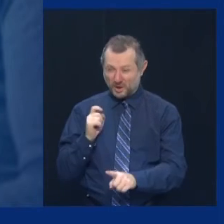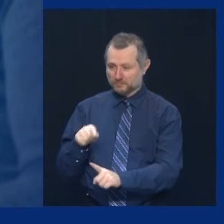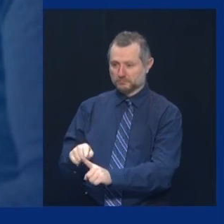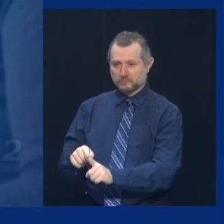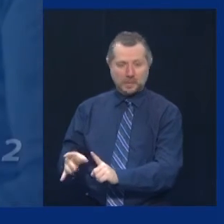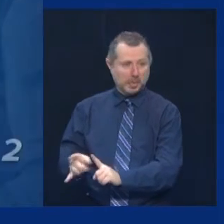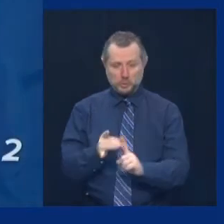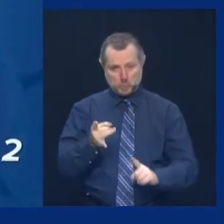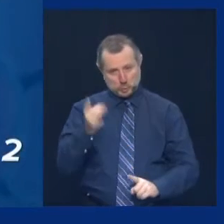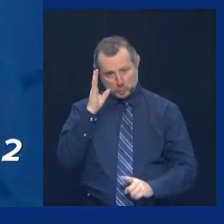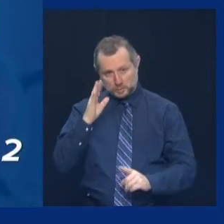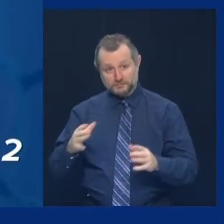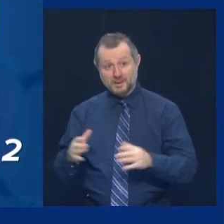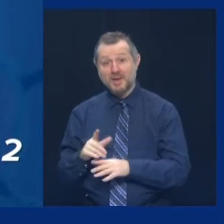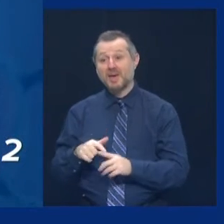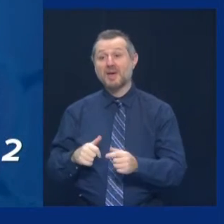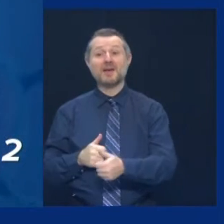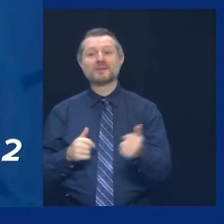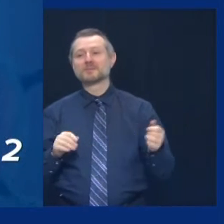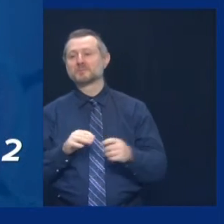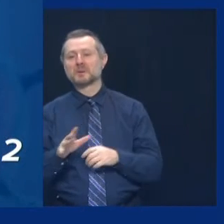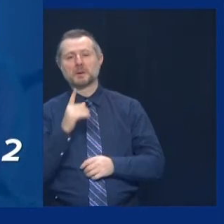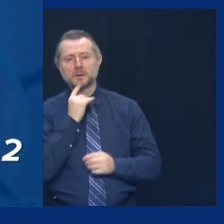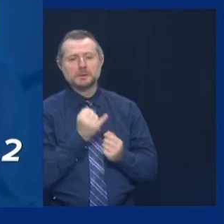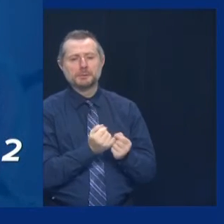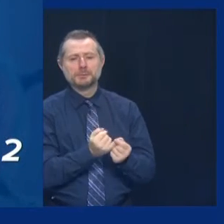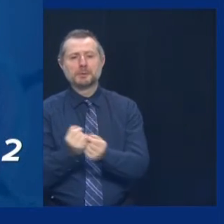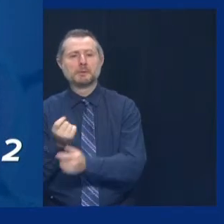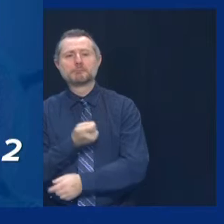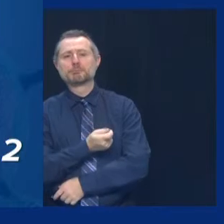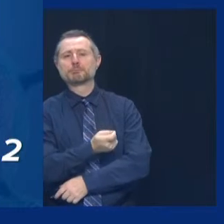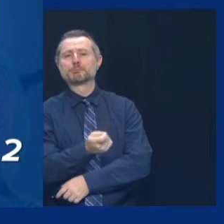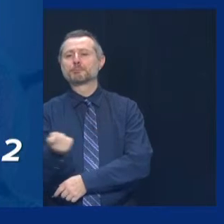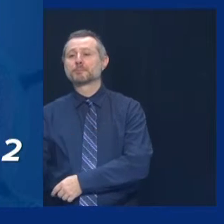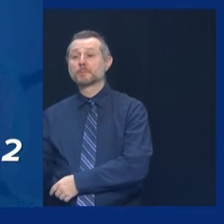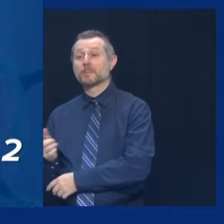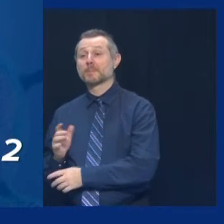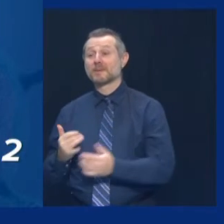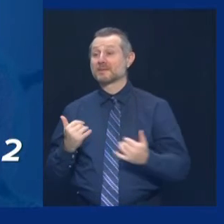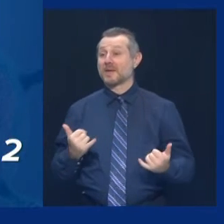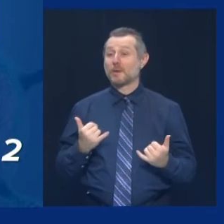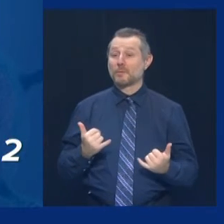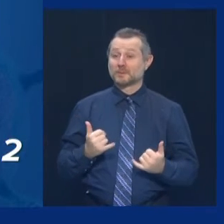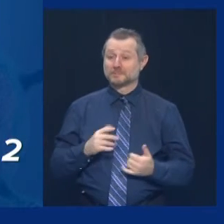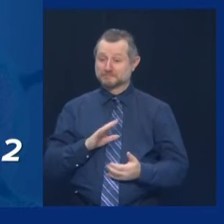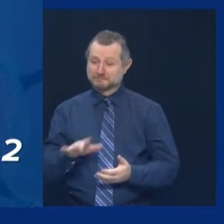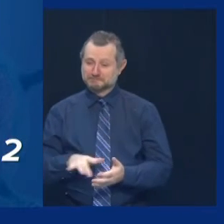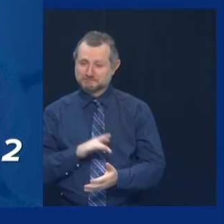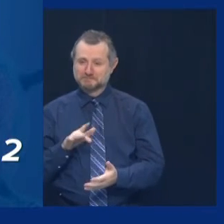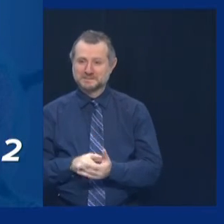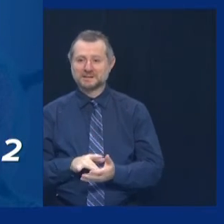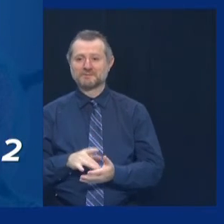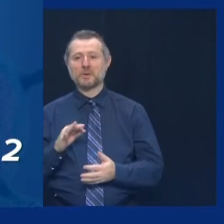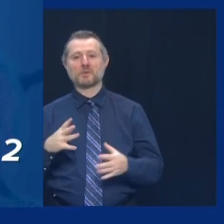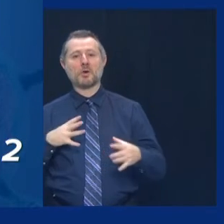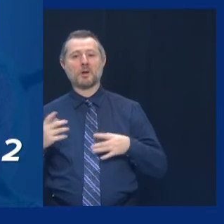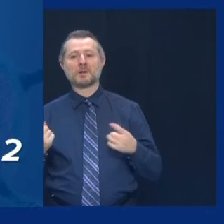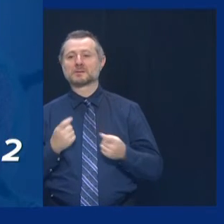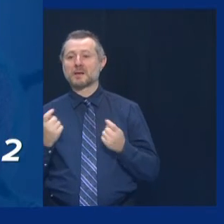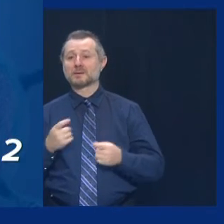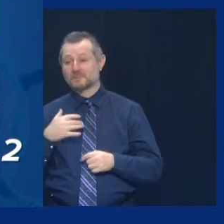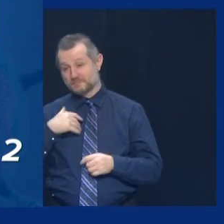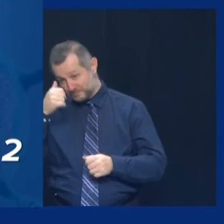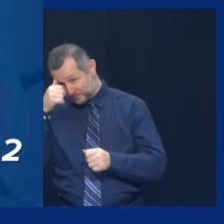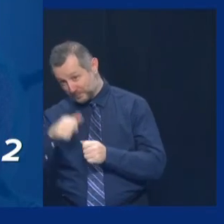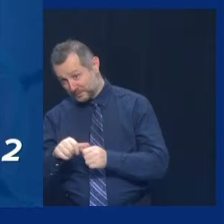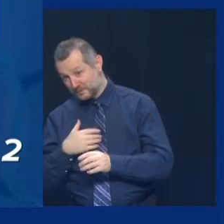is relatively de minimis. And we're in the heat of the holiday season, right? I said before